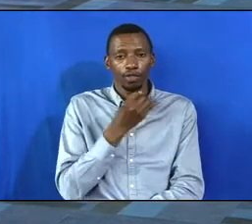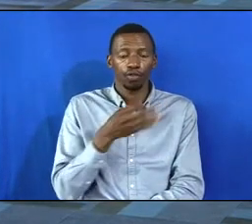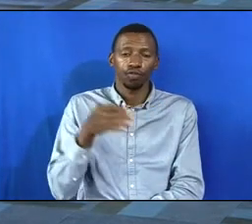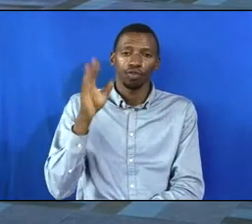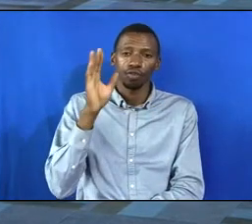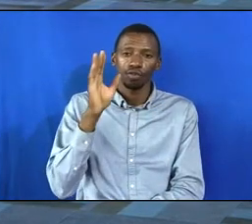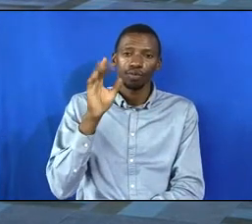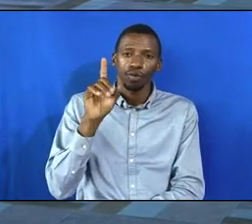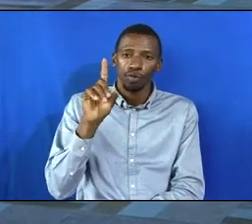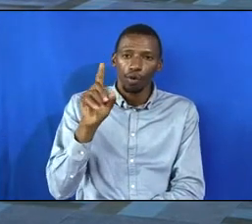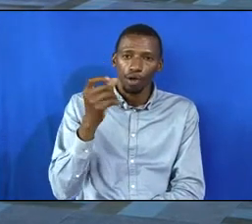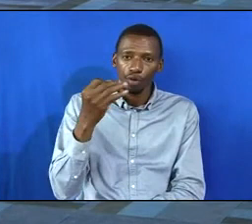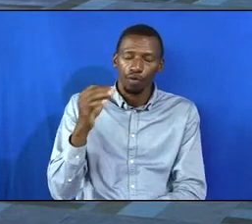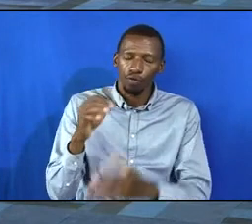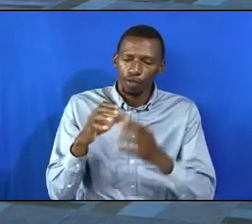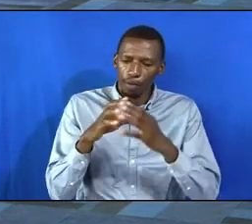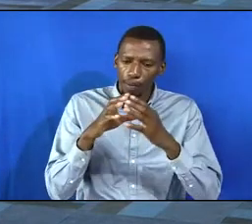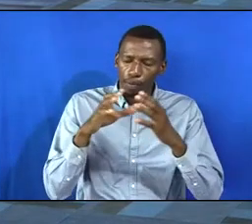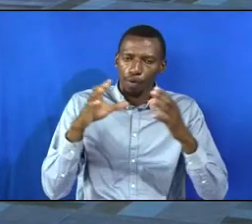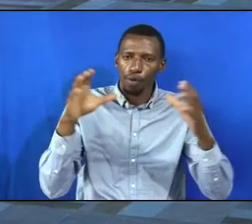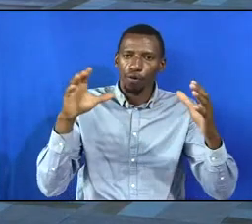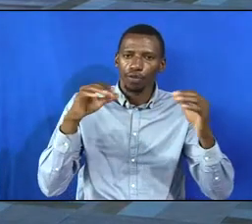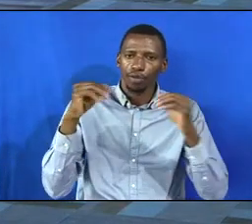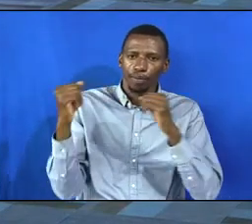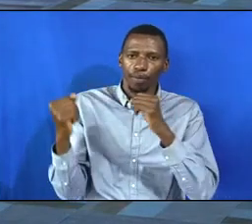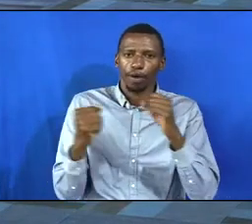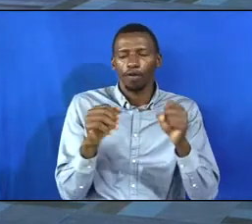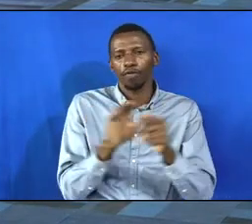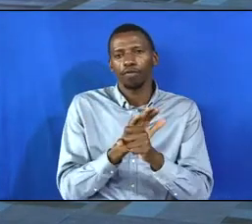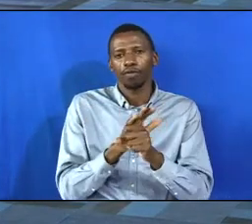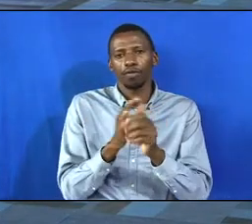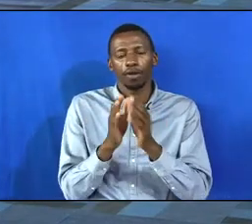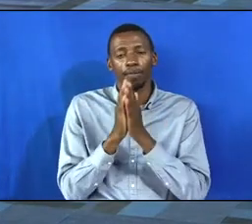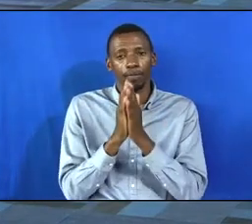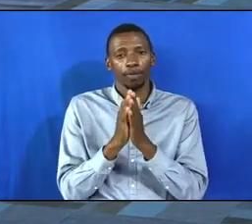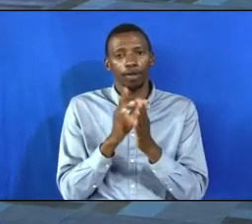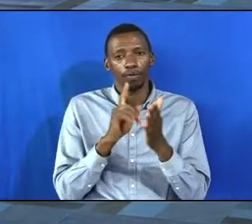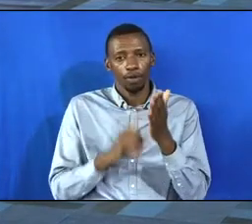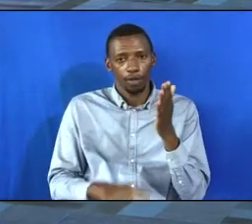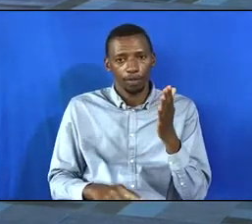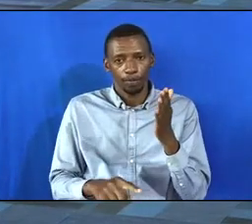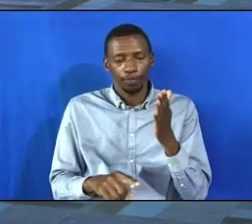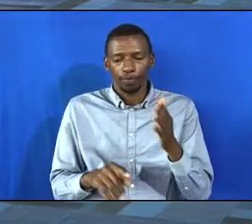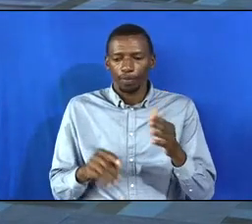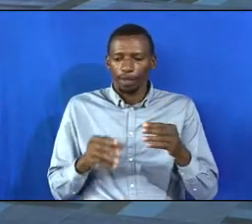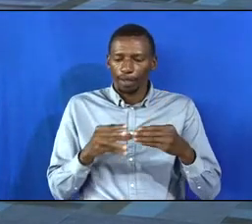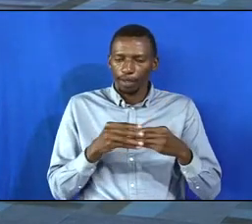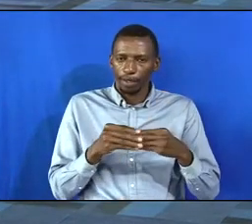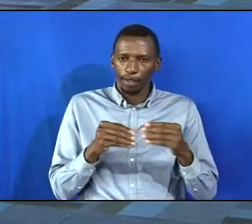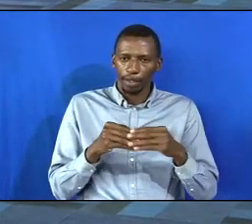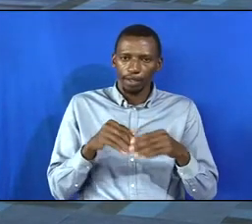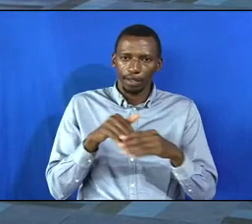of the most powerful prayers that will turn around your life is this: create in me a clean heart.